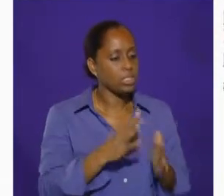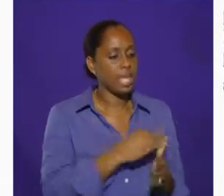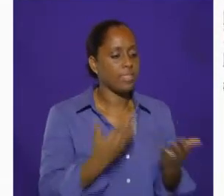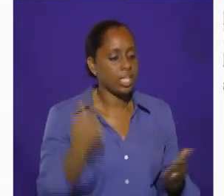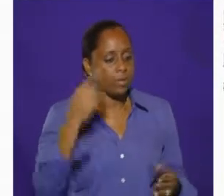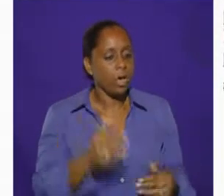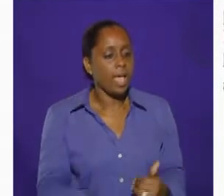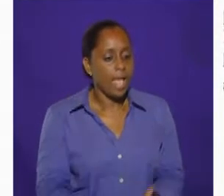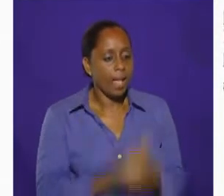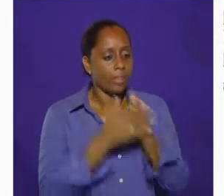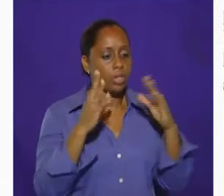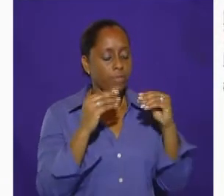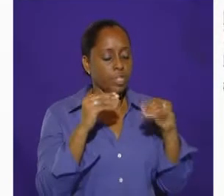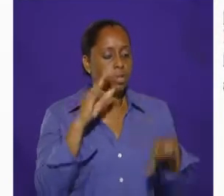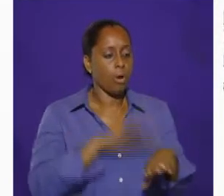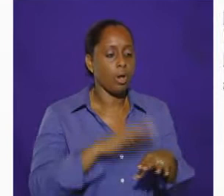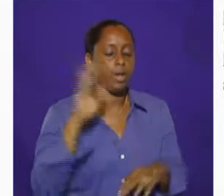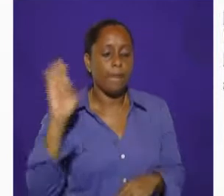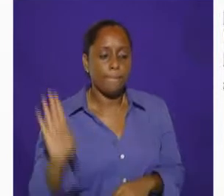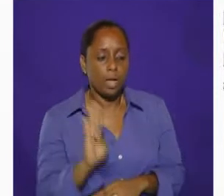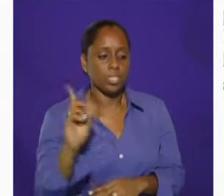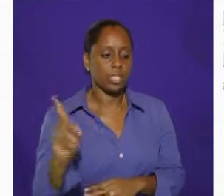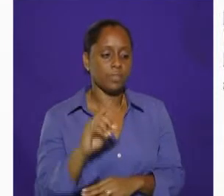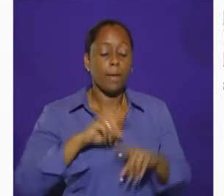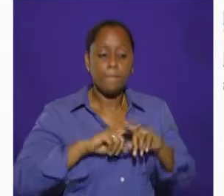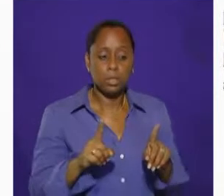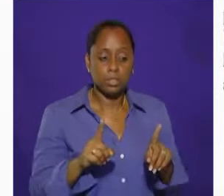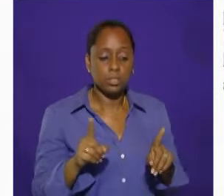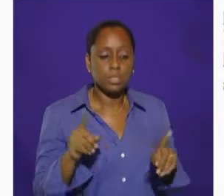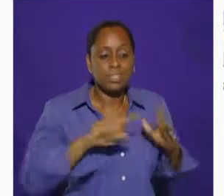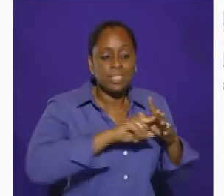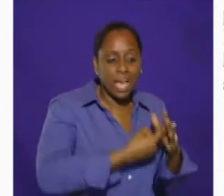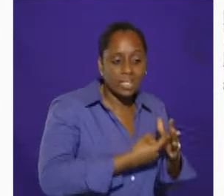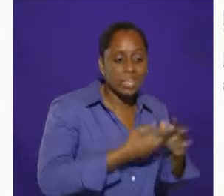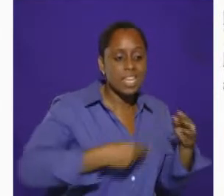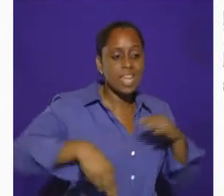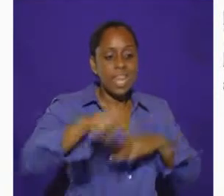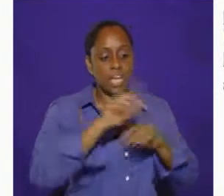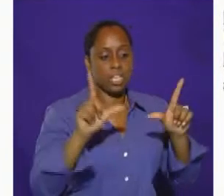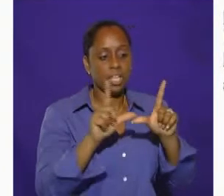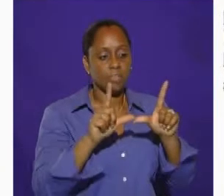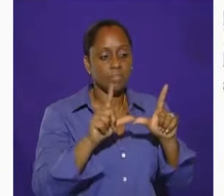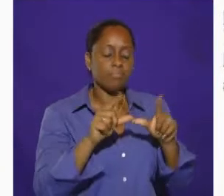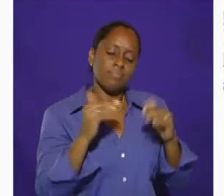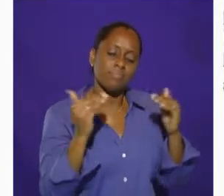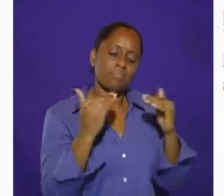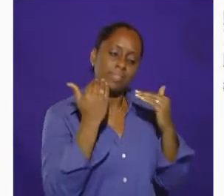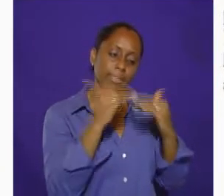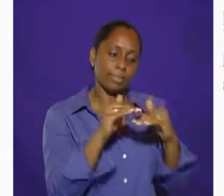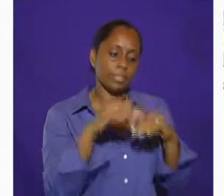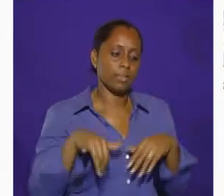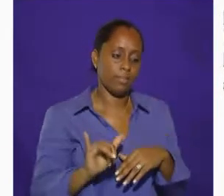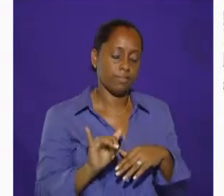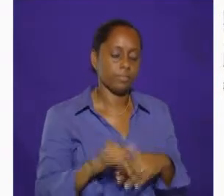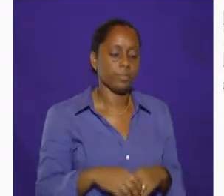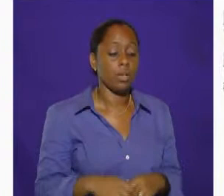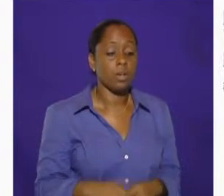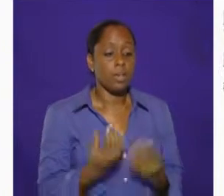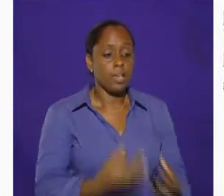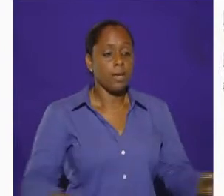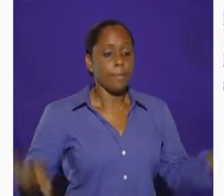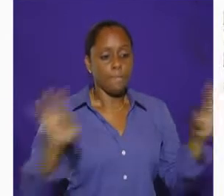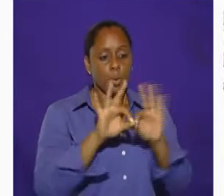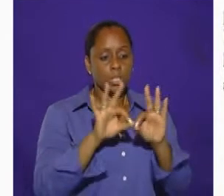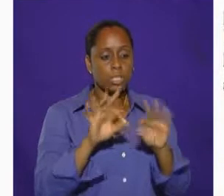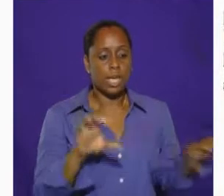implementing the Convention on Biological Diversity, but implementation at national levels has so far been